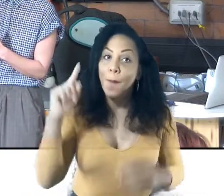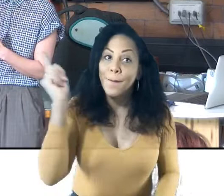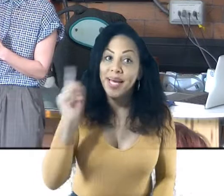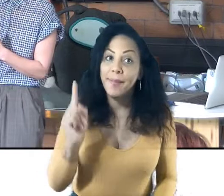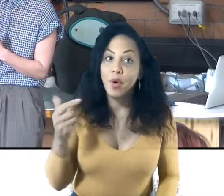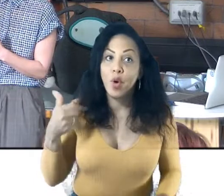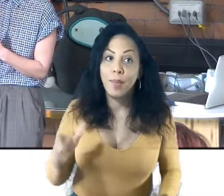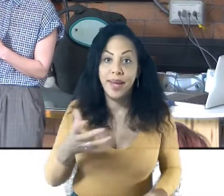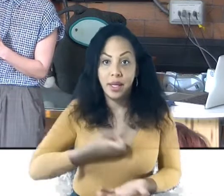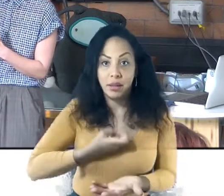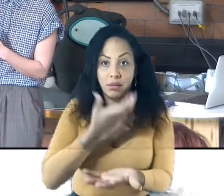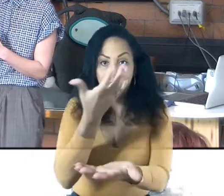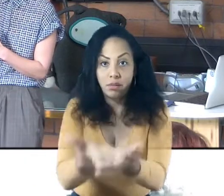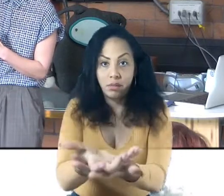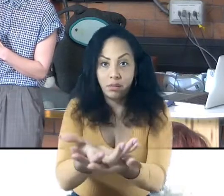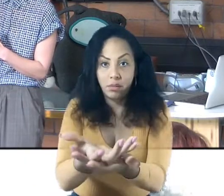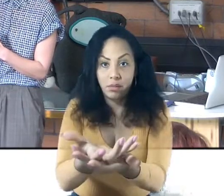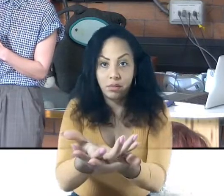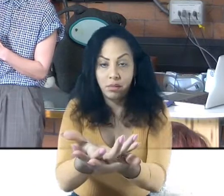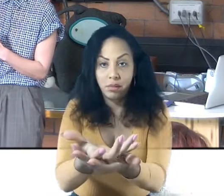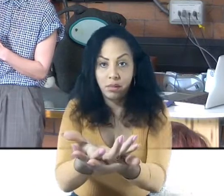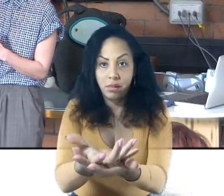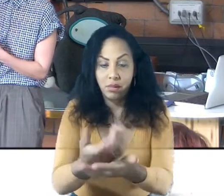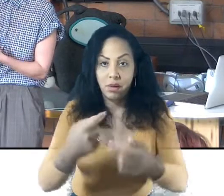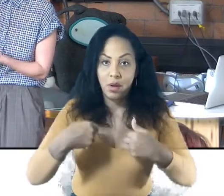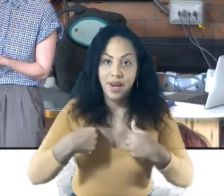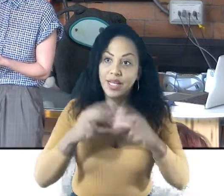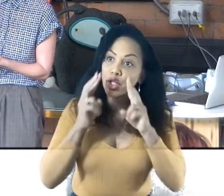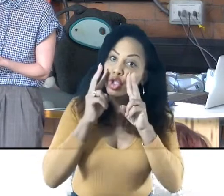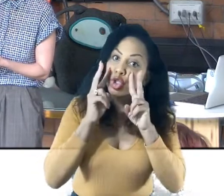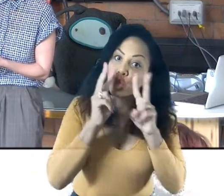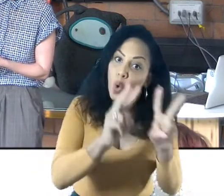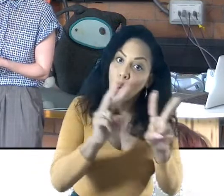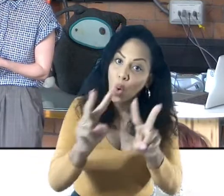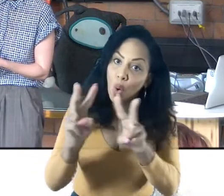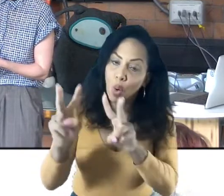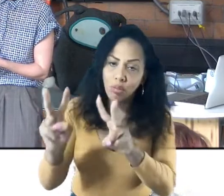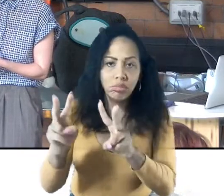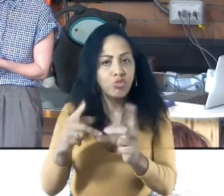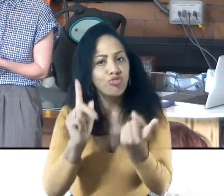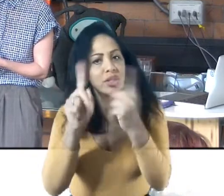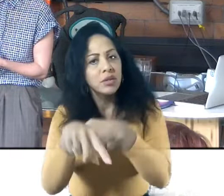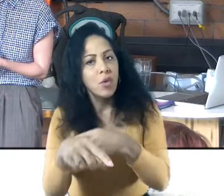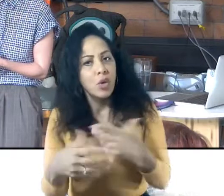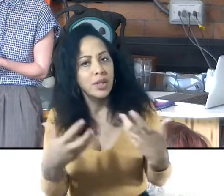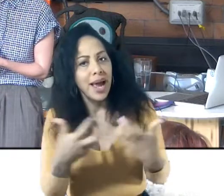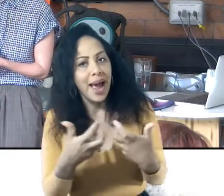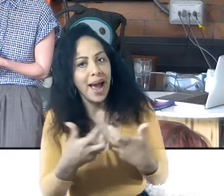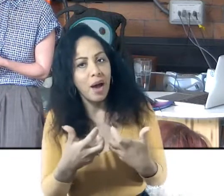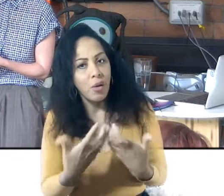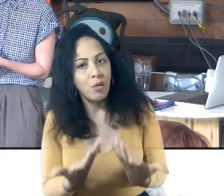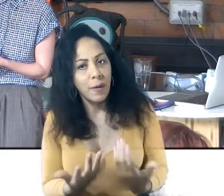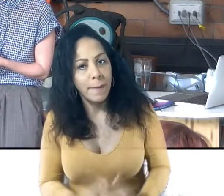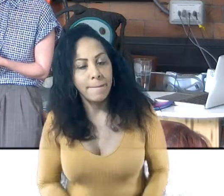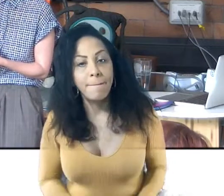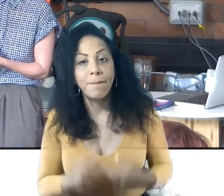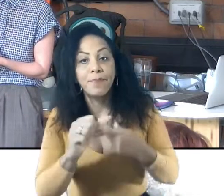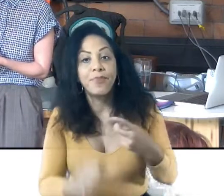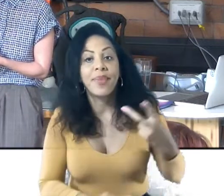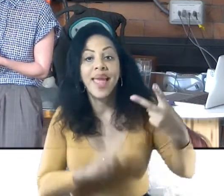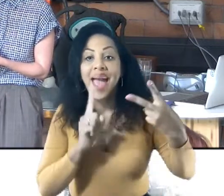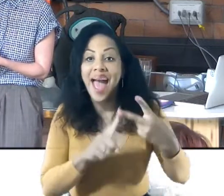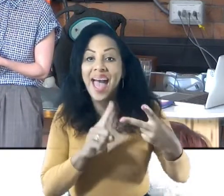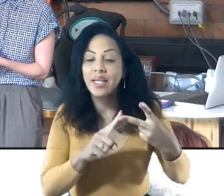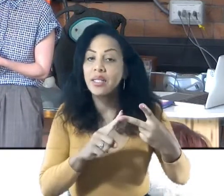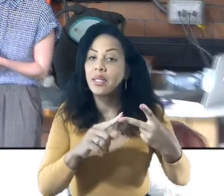final thing. And yeah, I guess in a lot of coastal towns, a lot of younger people tend to move on. And I just wondered if things like this, if you feel like things